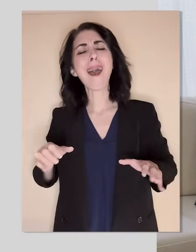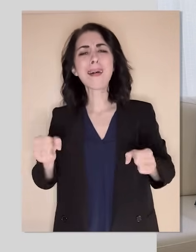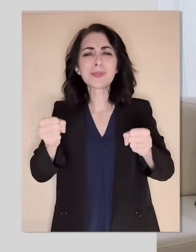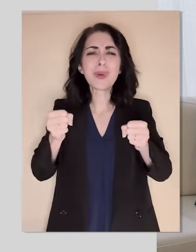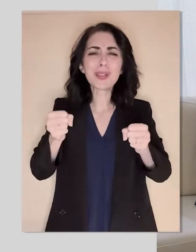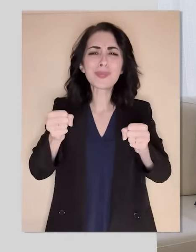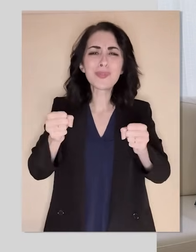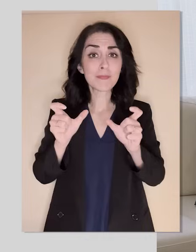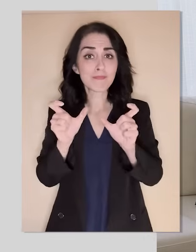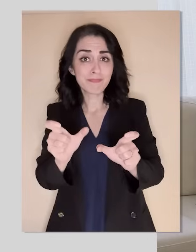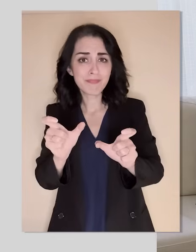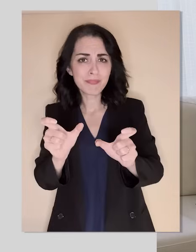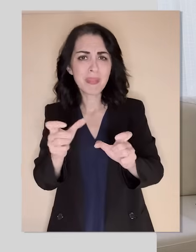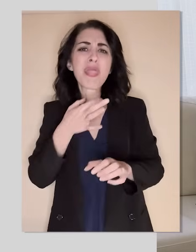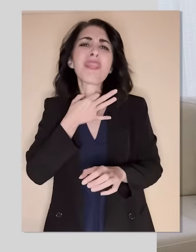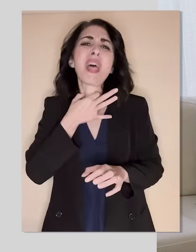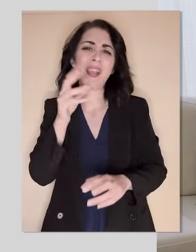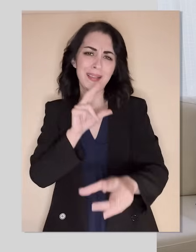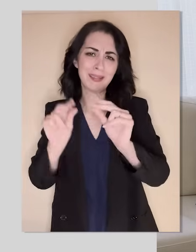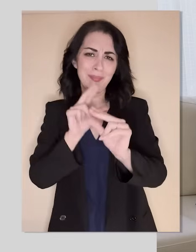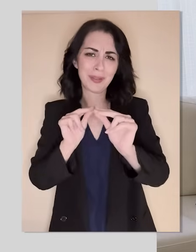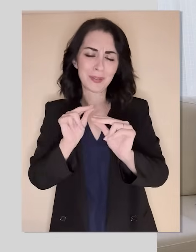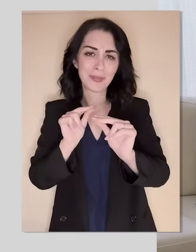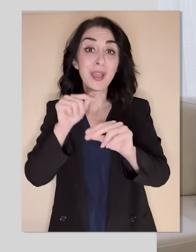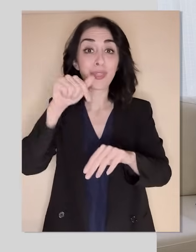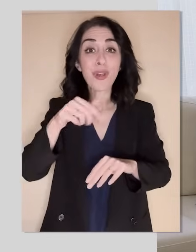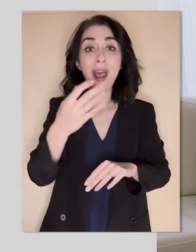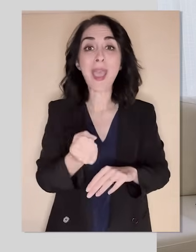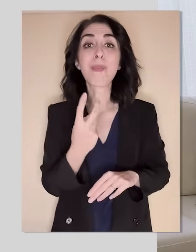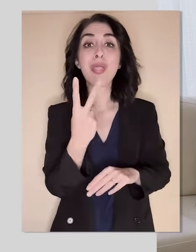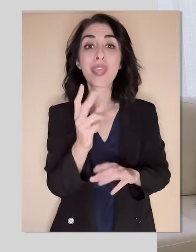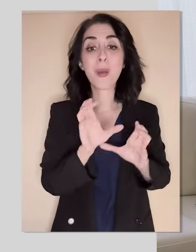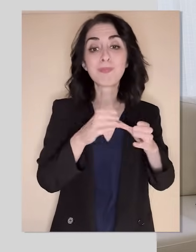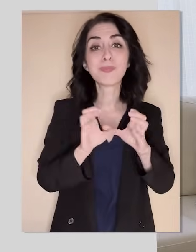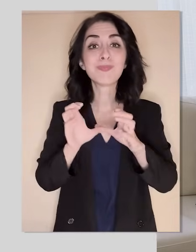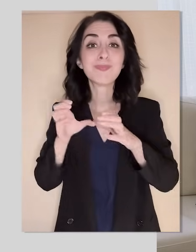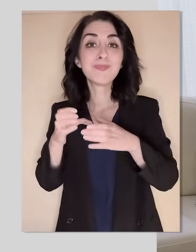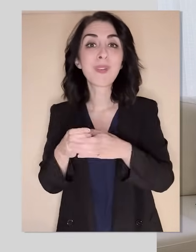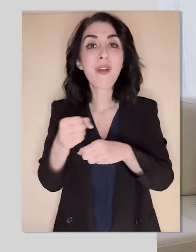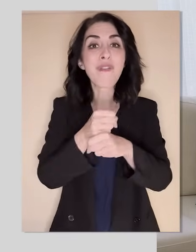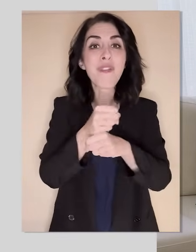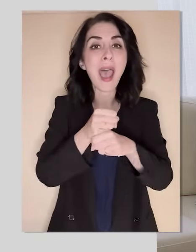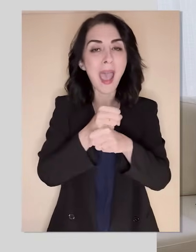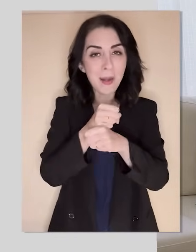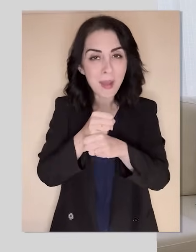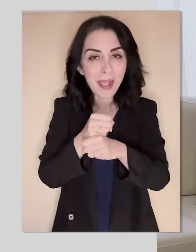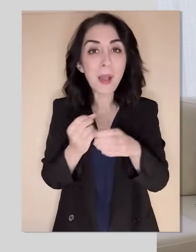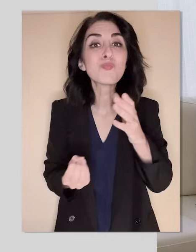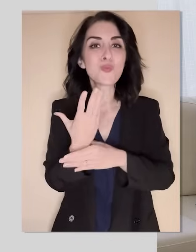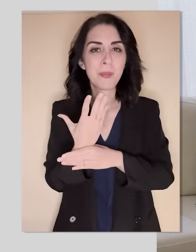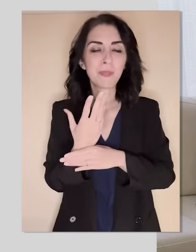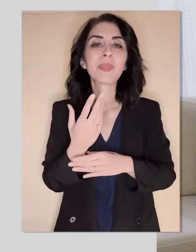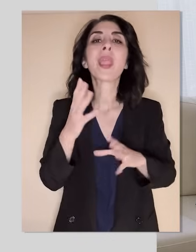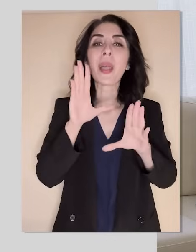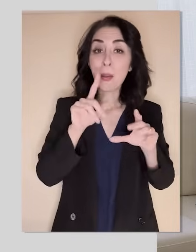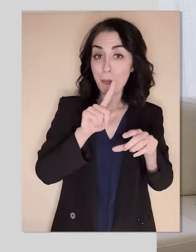audience about monoclonal antibodies for migraine prevention? And we also have now in Greece a gepant that could be used